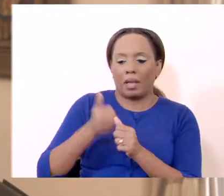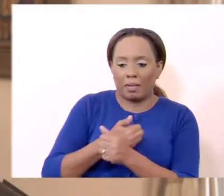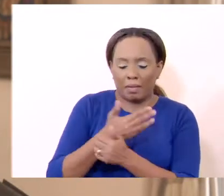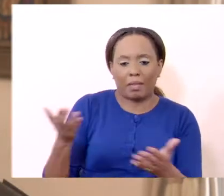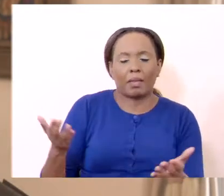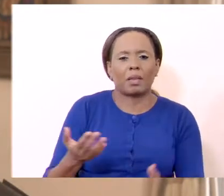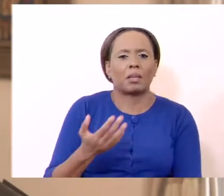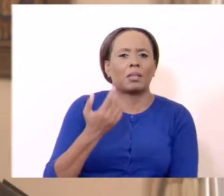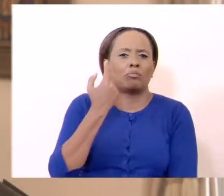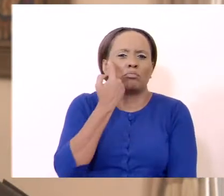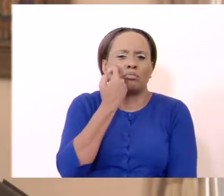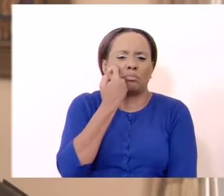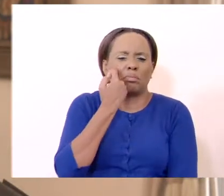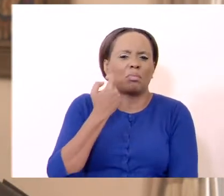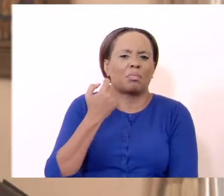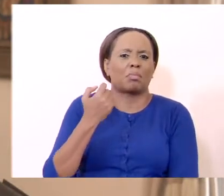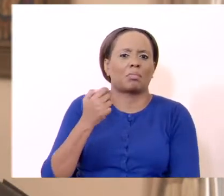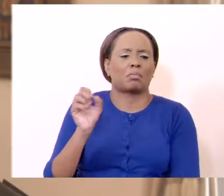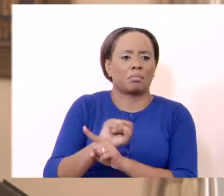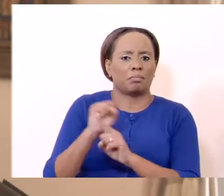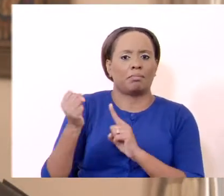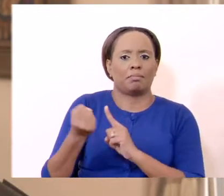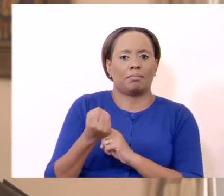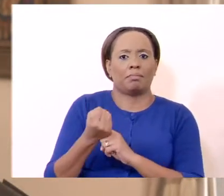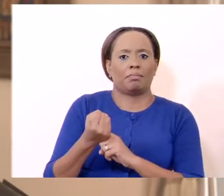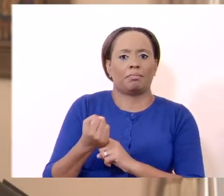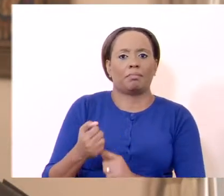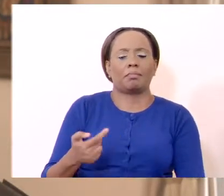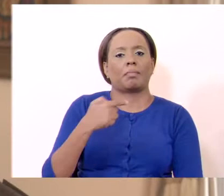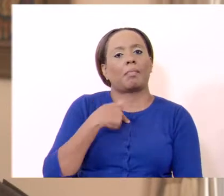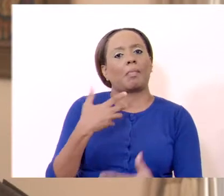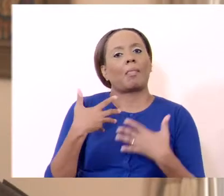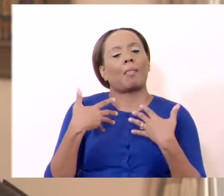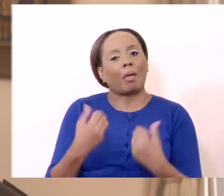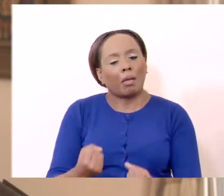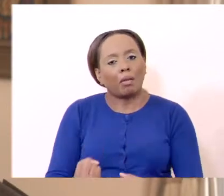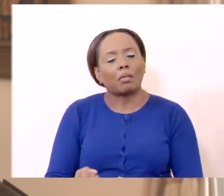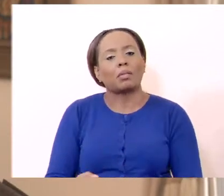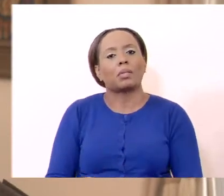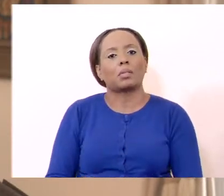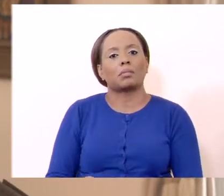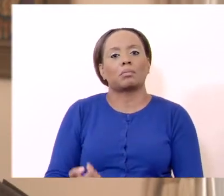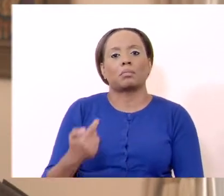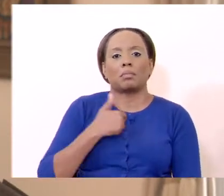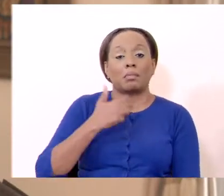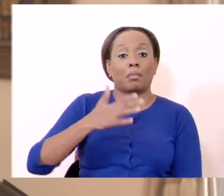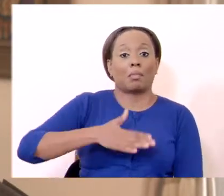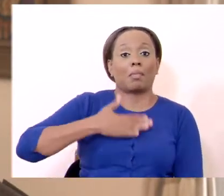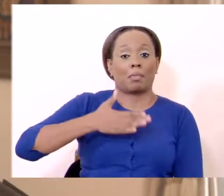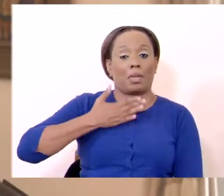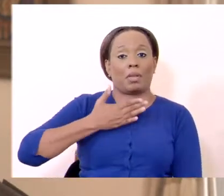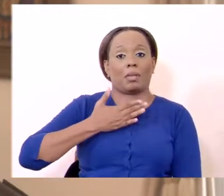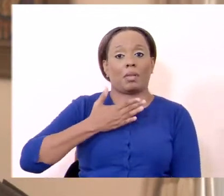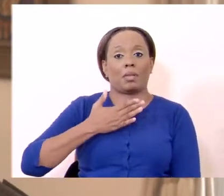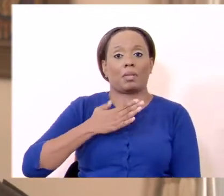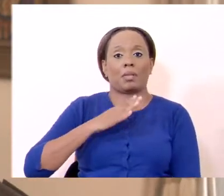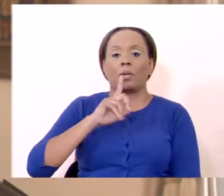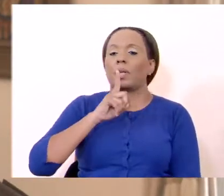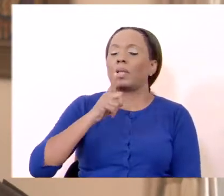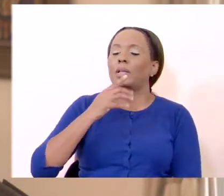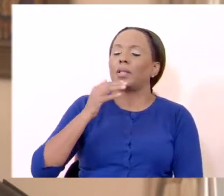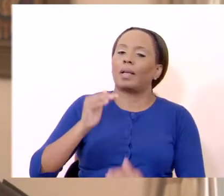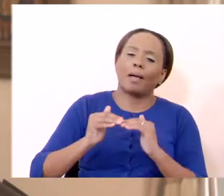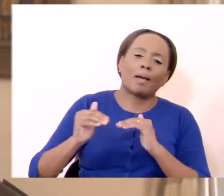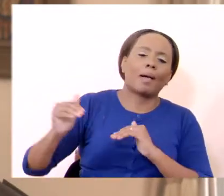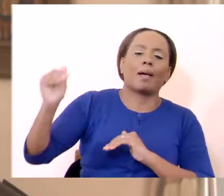especially recent cases, and I'm not only confident but pleased that the highest level of care that could